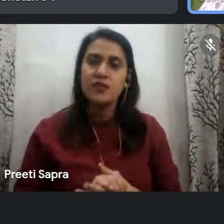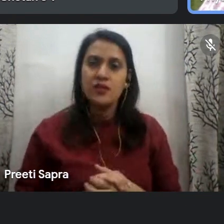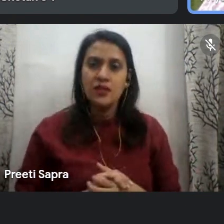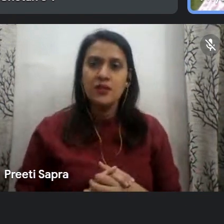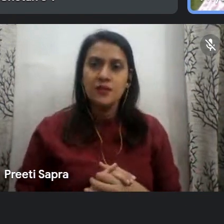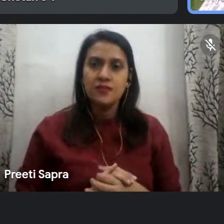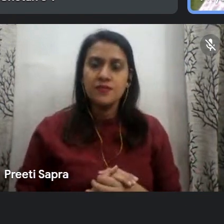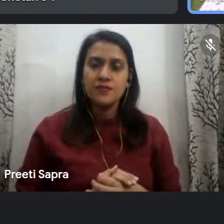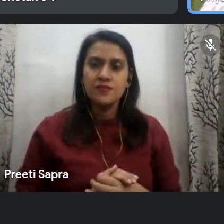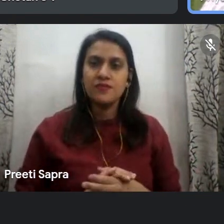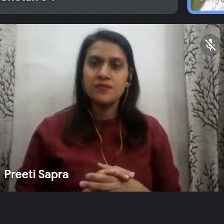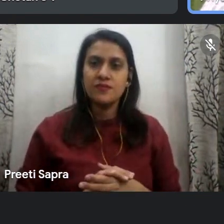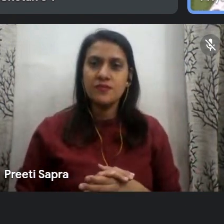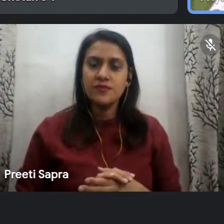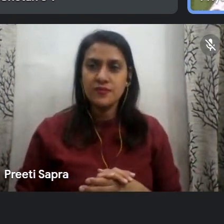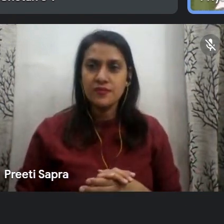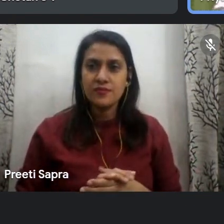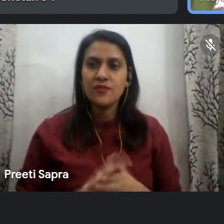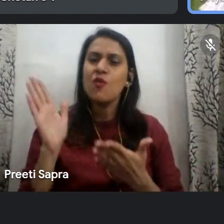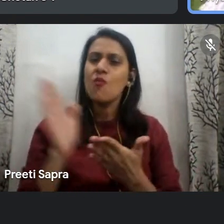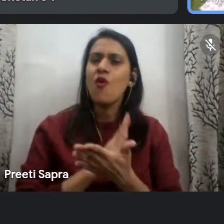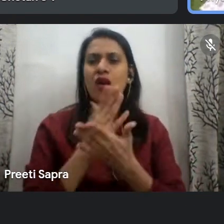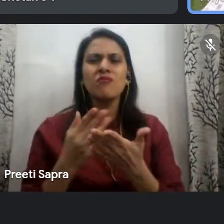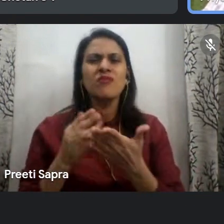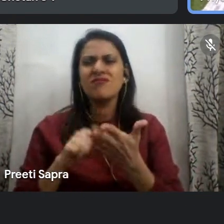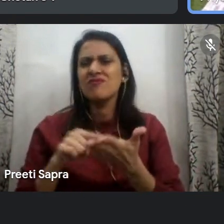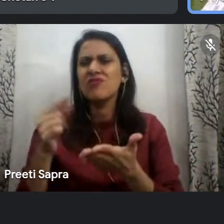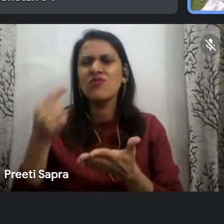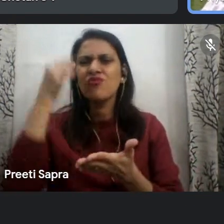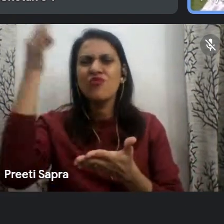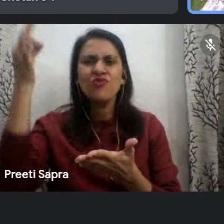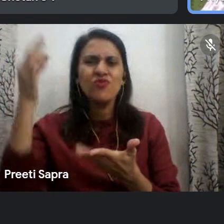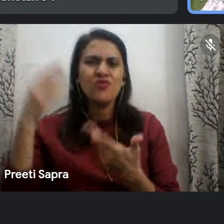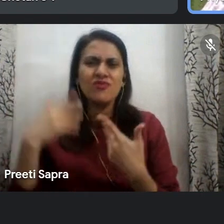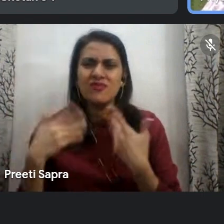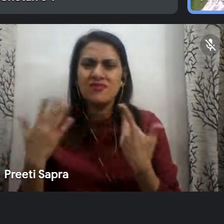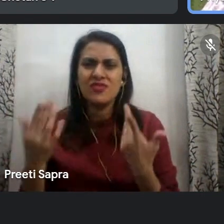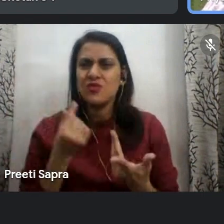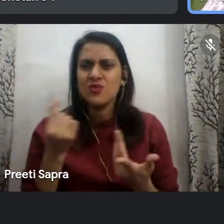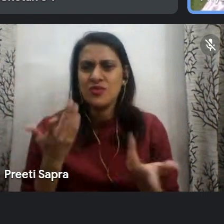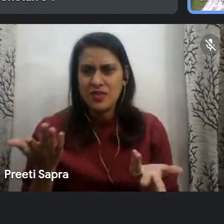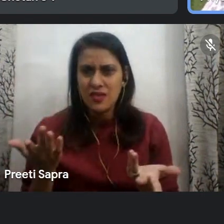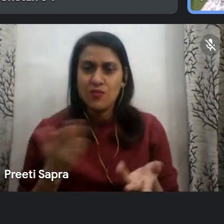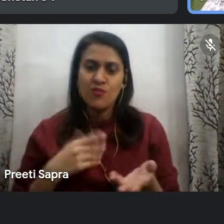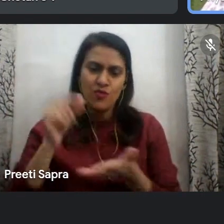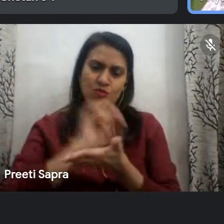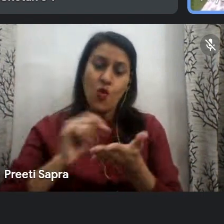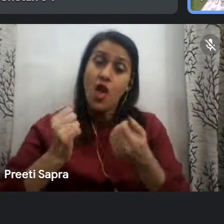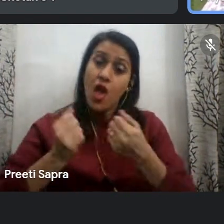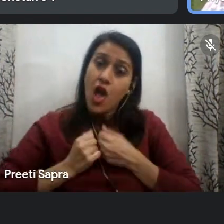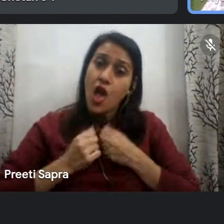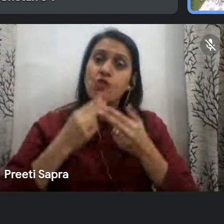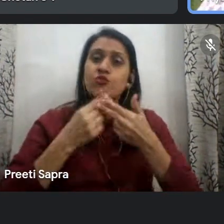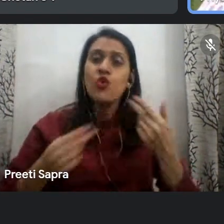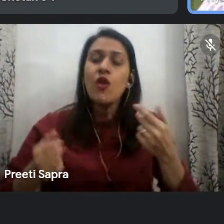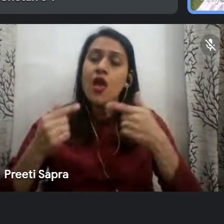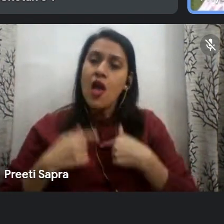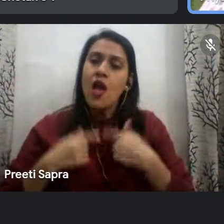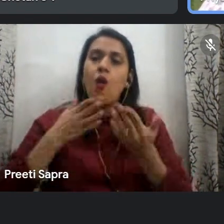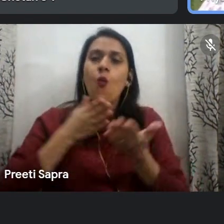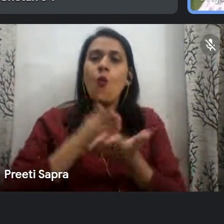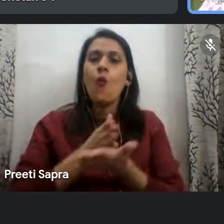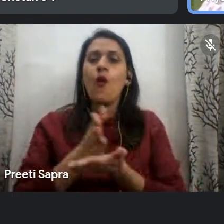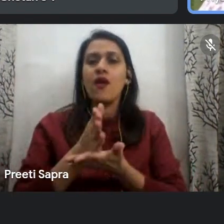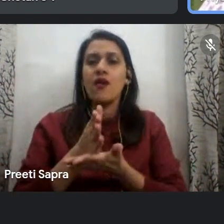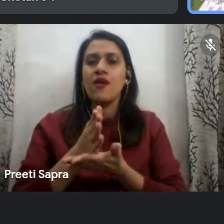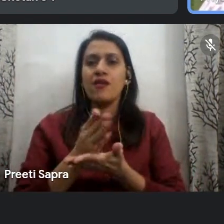those poems and use it anywhere in our lives in the future, apart from rewriting our own stories in our own ways.